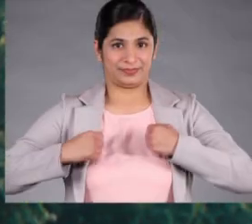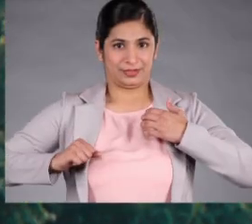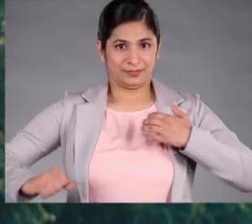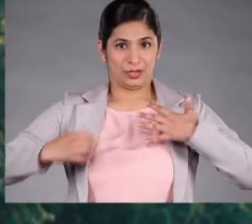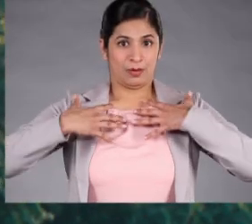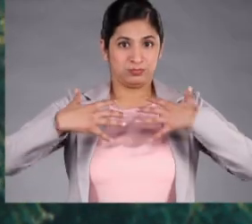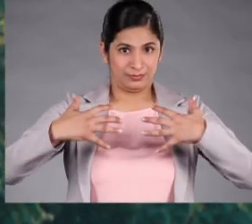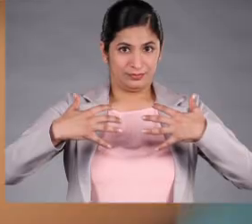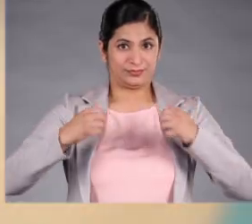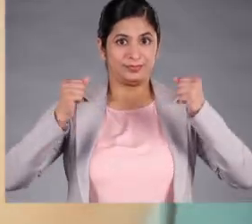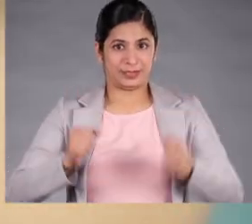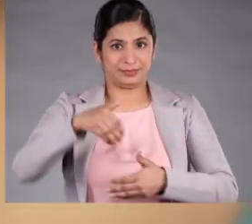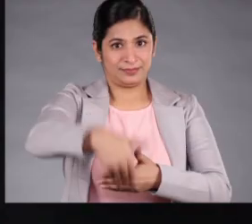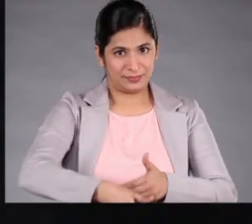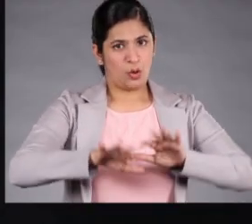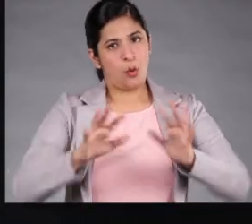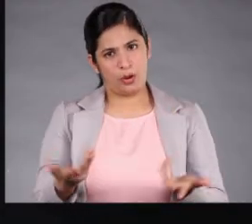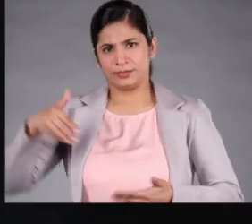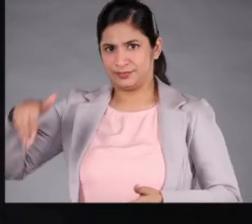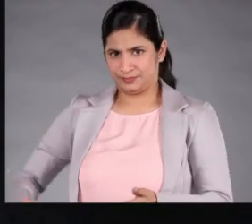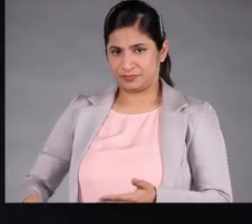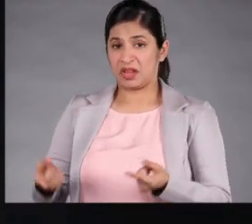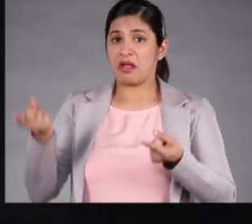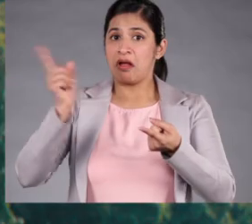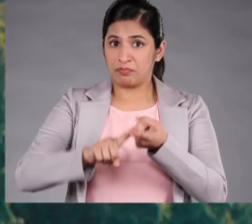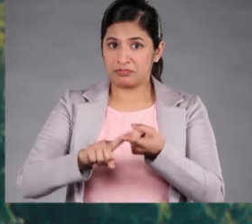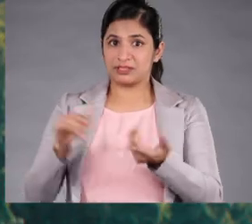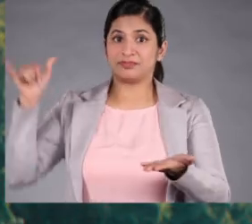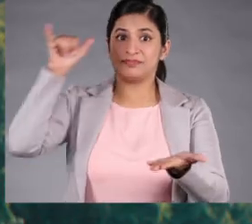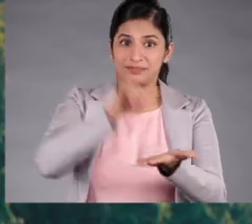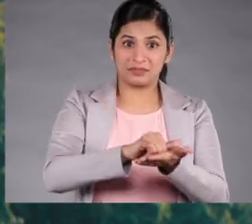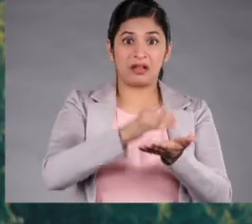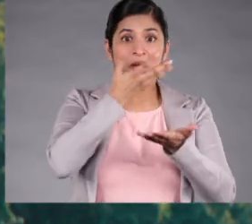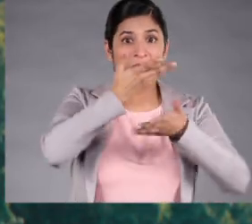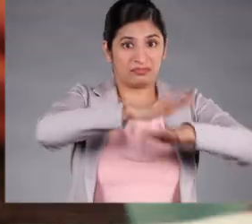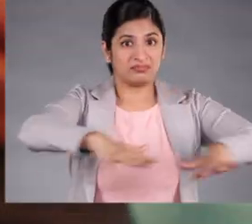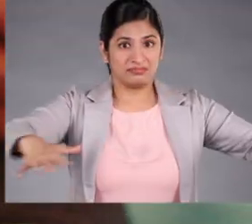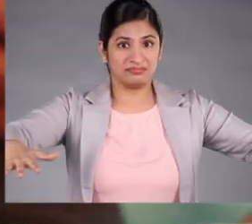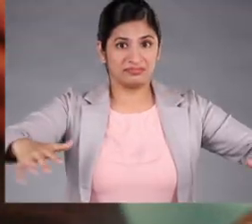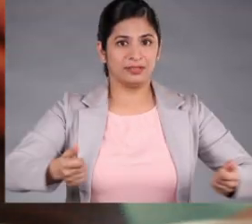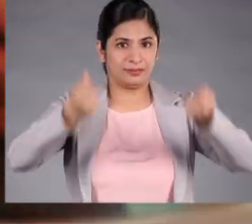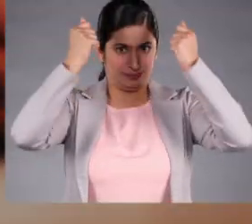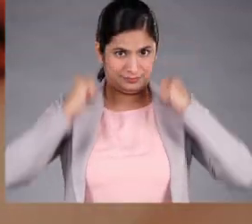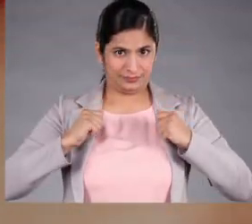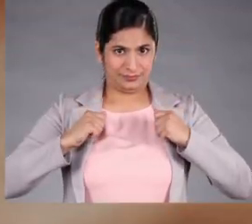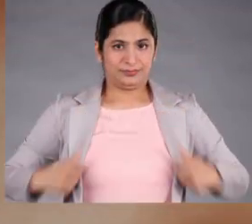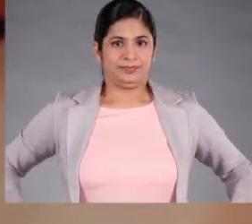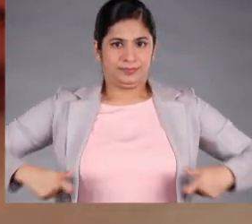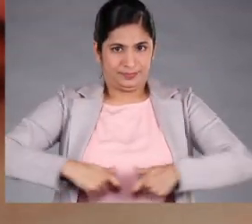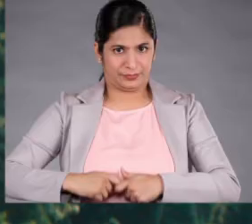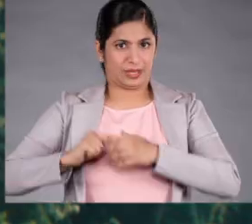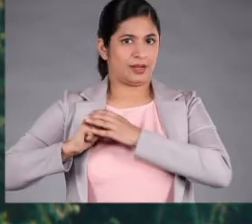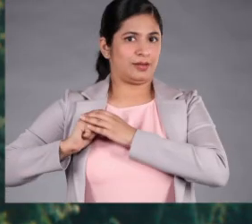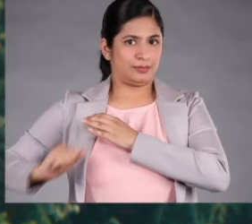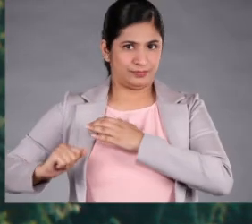A life vest is located under or next to your seat. In case we land on water, you can slip it over your head and adjust it like